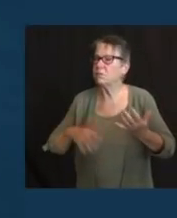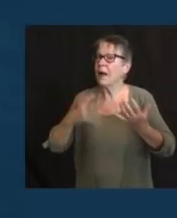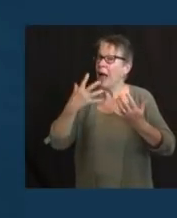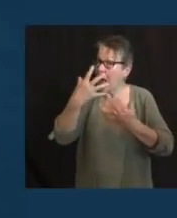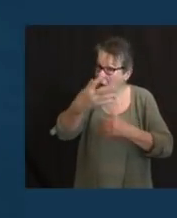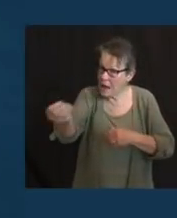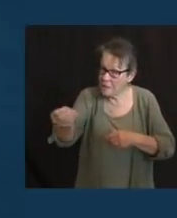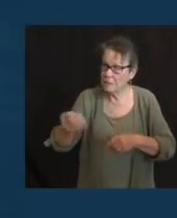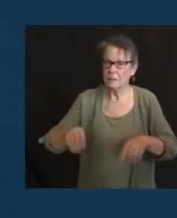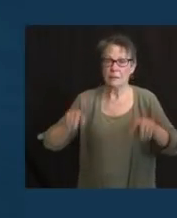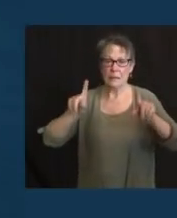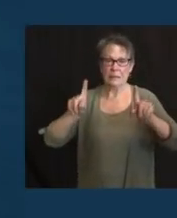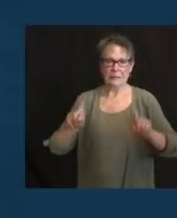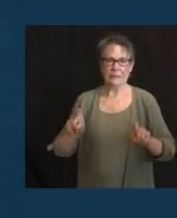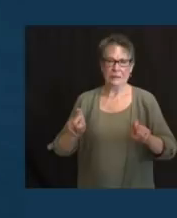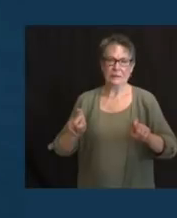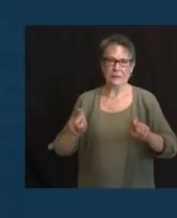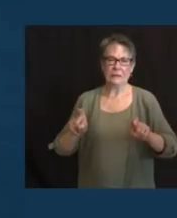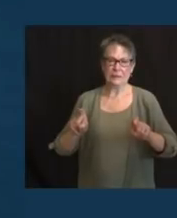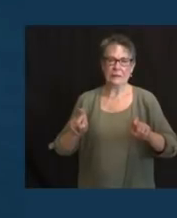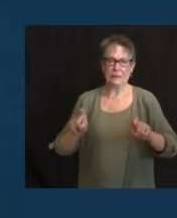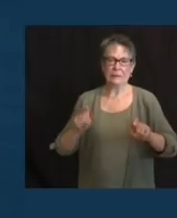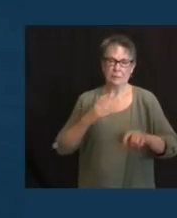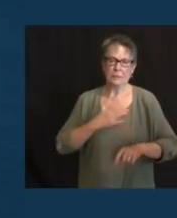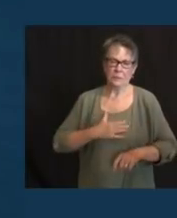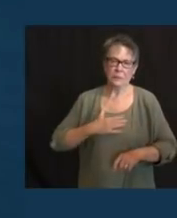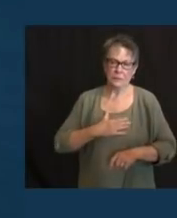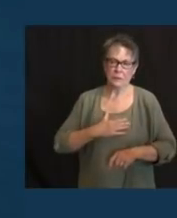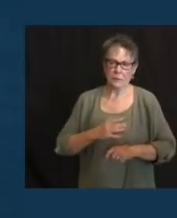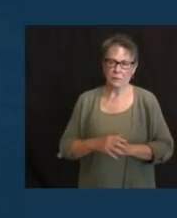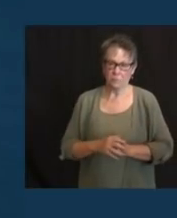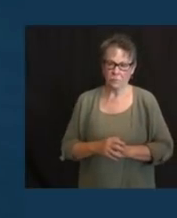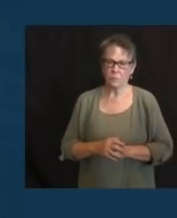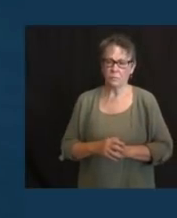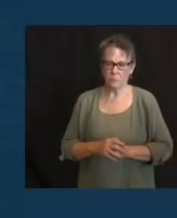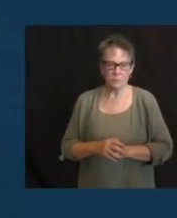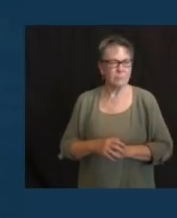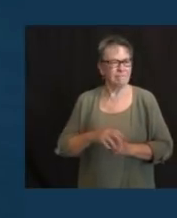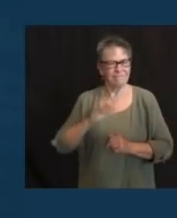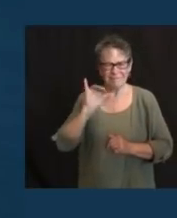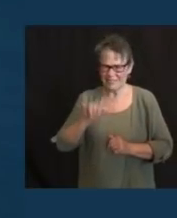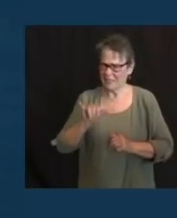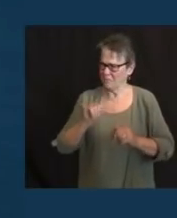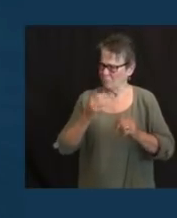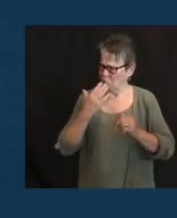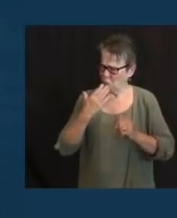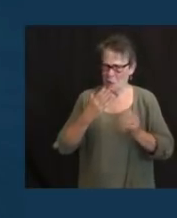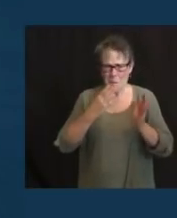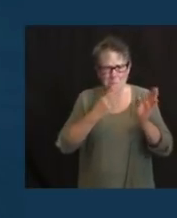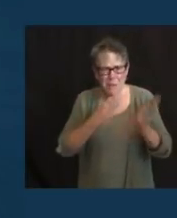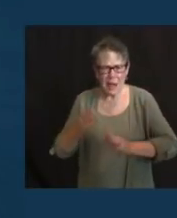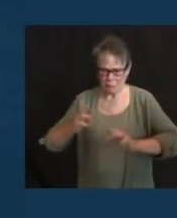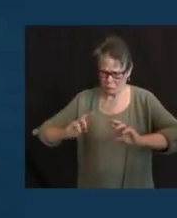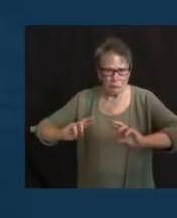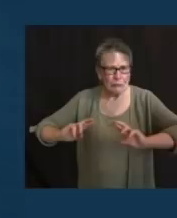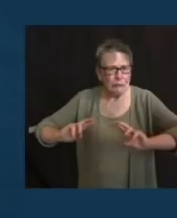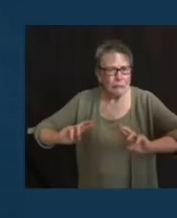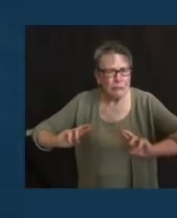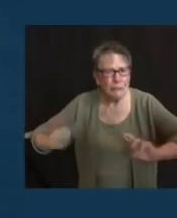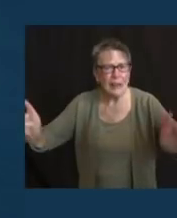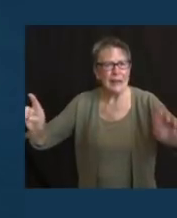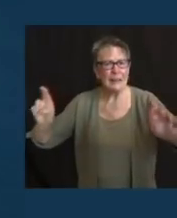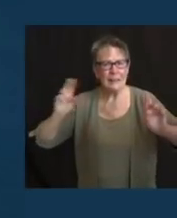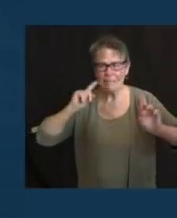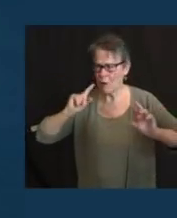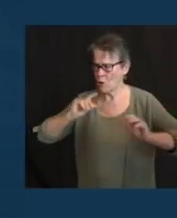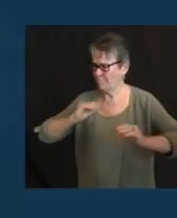all we can to keep slowing the spread of COVID-19. The fewer New Jerseyans our contact tracers have to